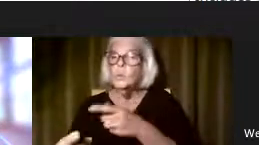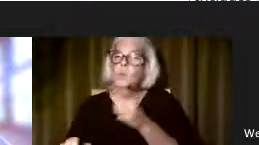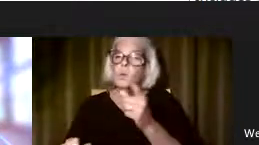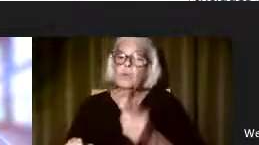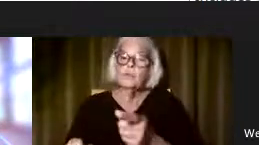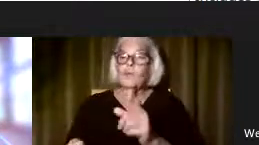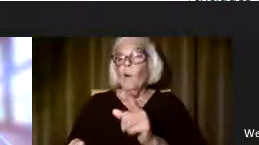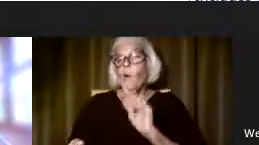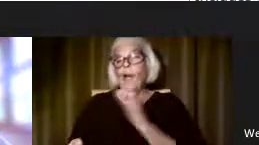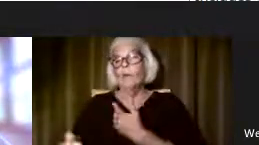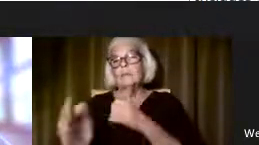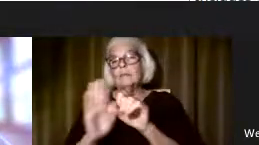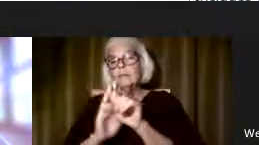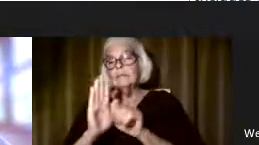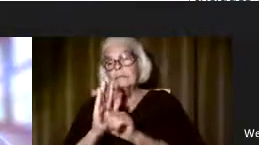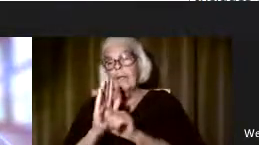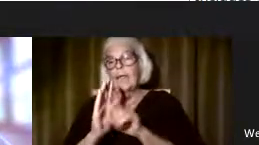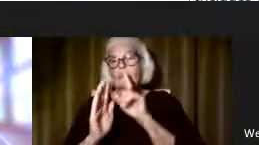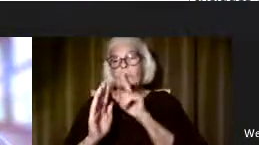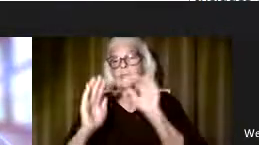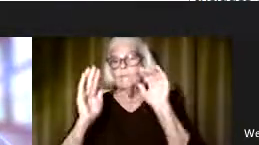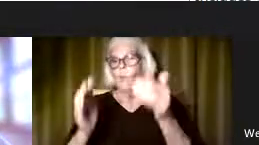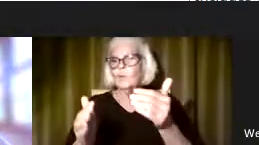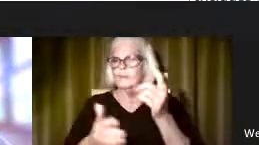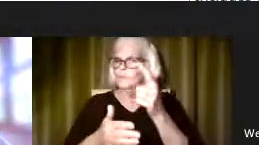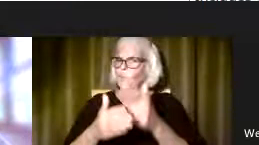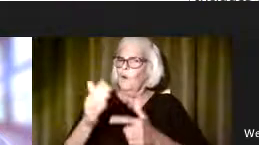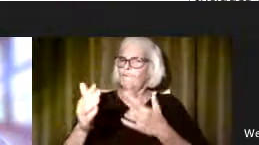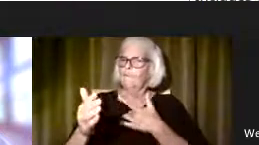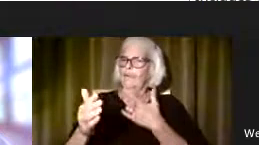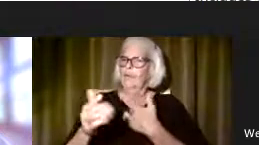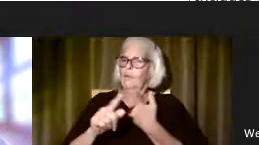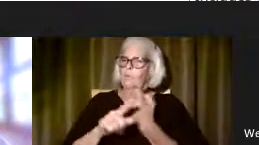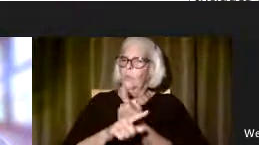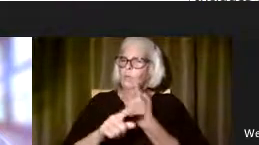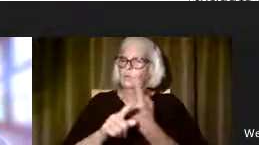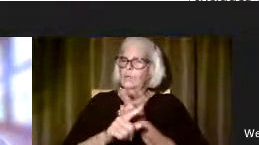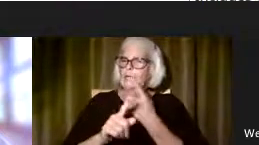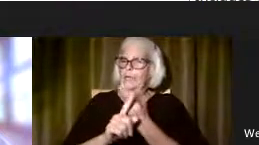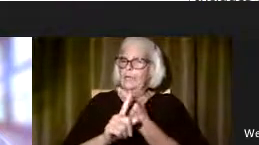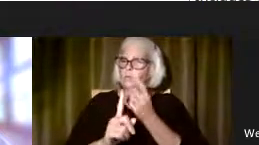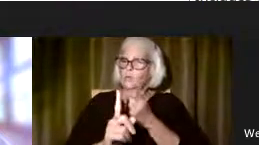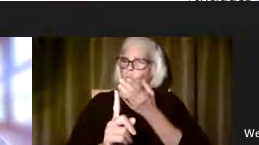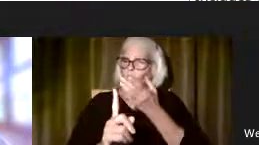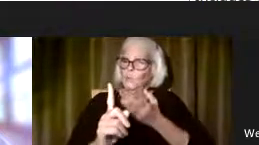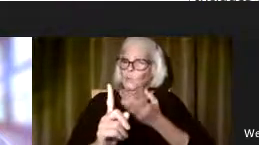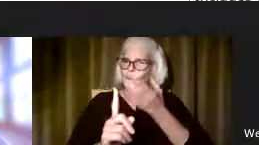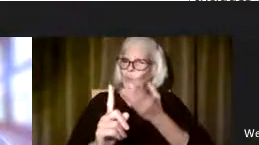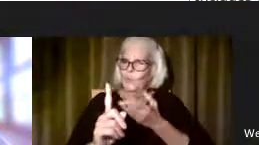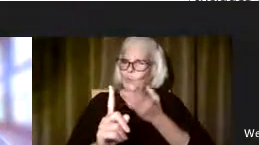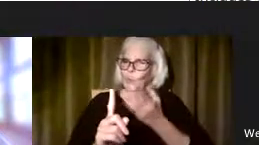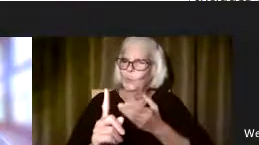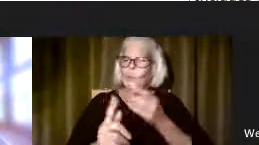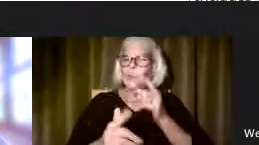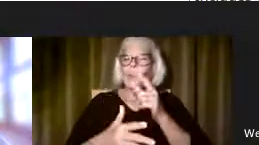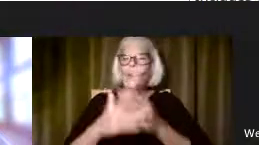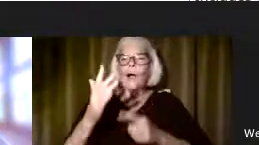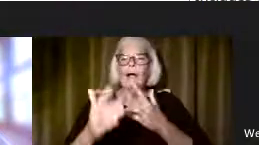and what's the best choice for you in your situation. That's what you should be doing, and we're not going to tell you to do anything